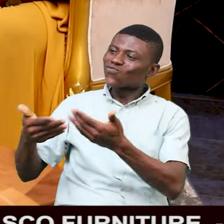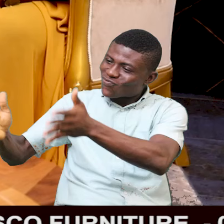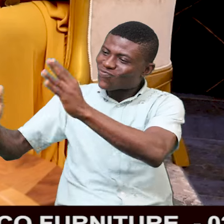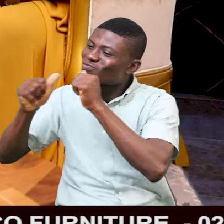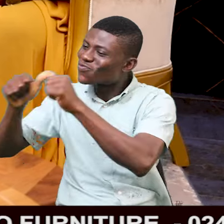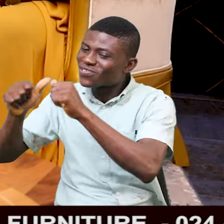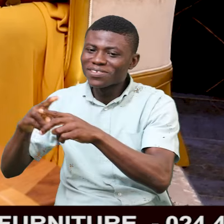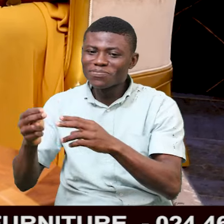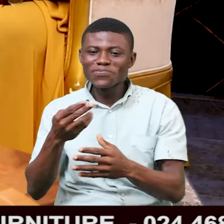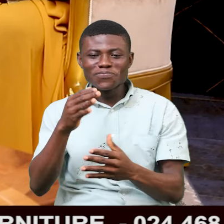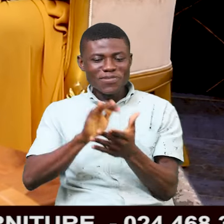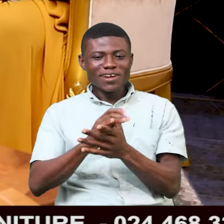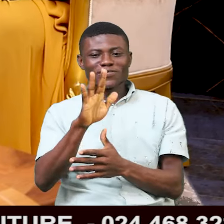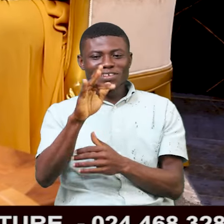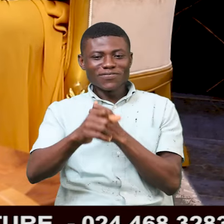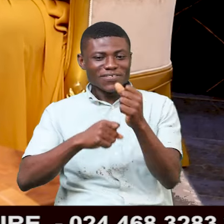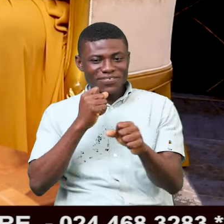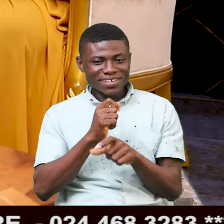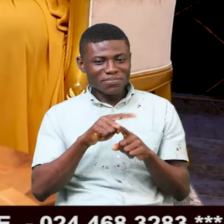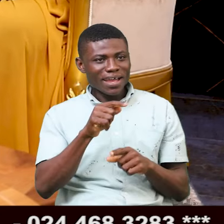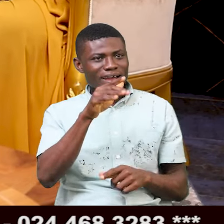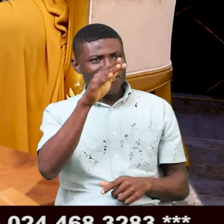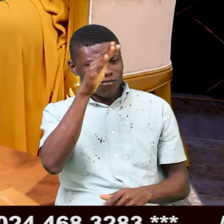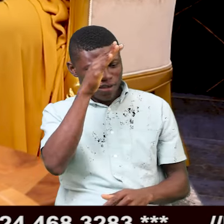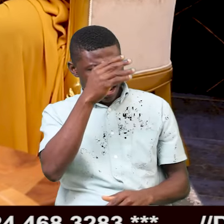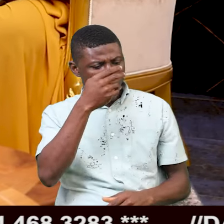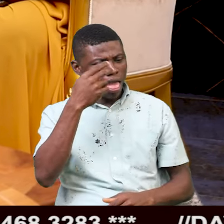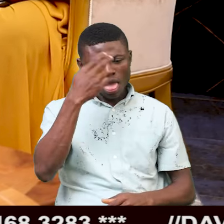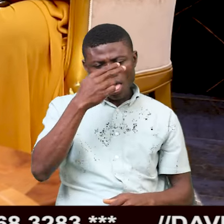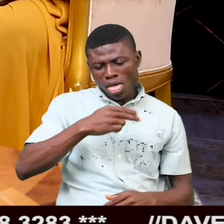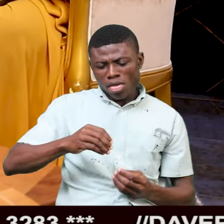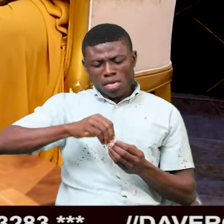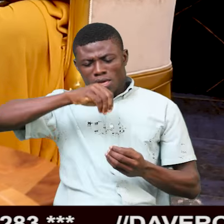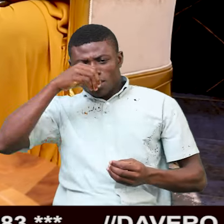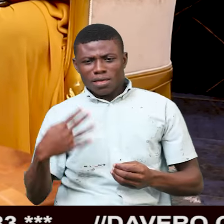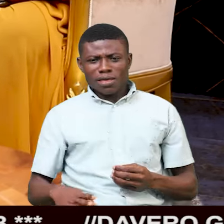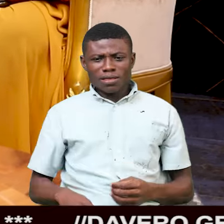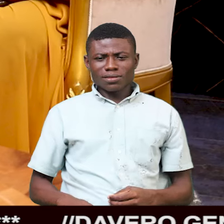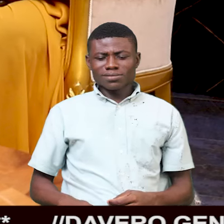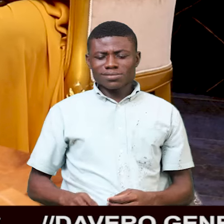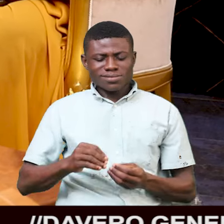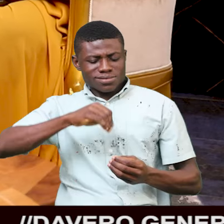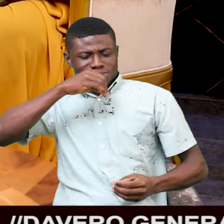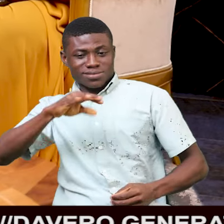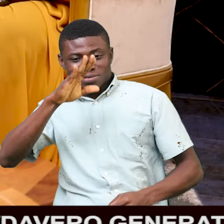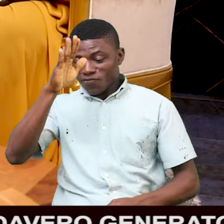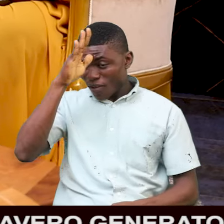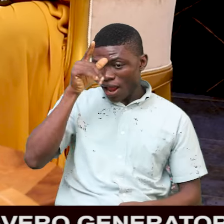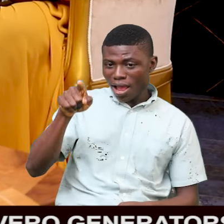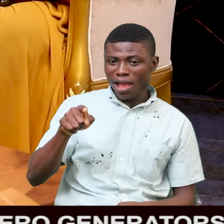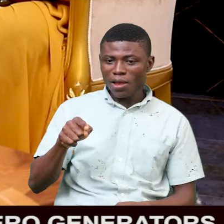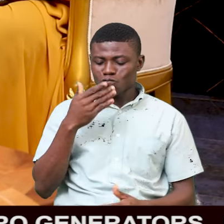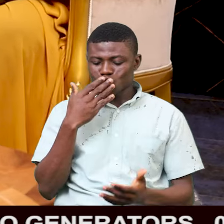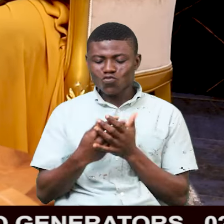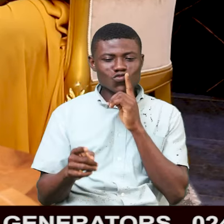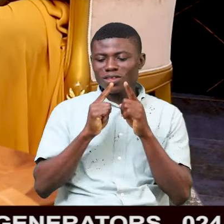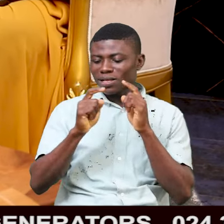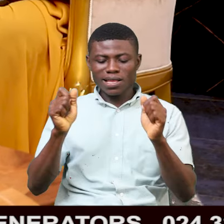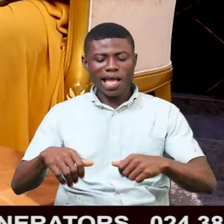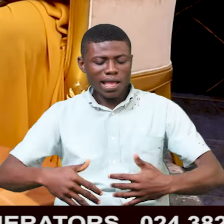worry 25 and counting ye. Papa, ye guy. Papa, ye taste. Papa, oh, ye